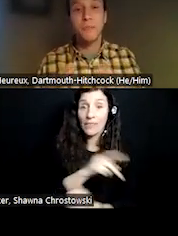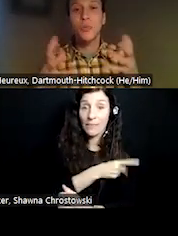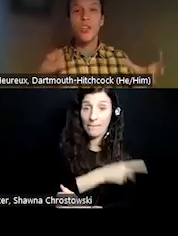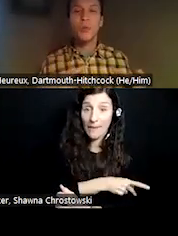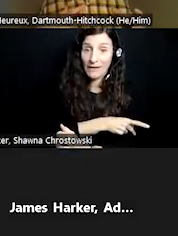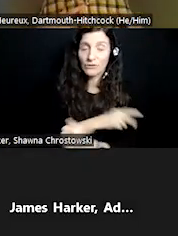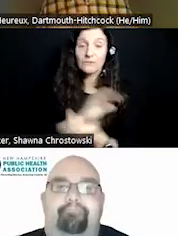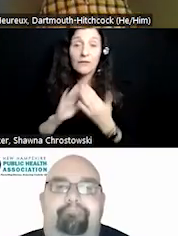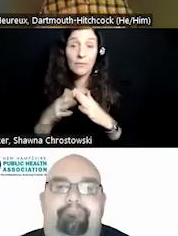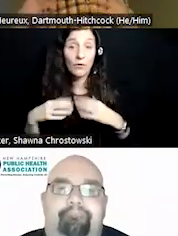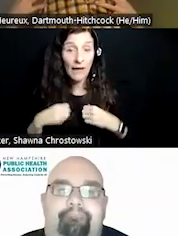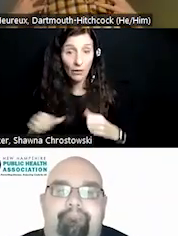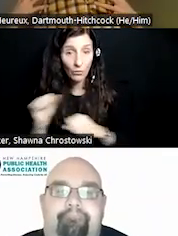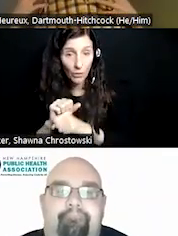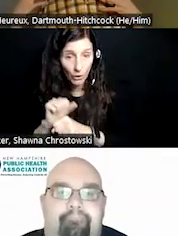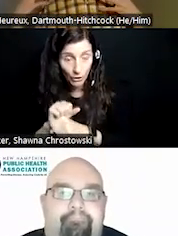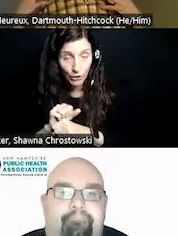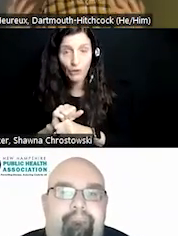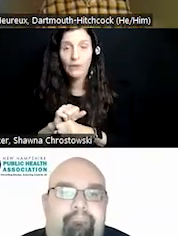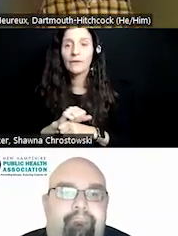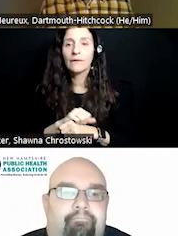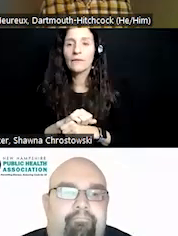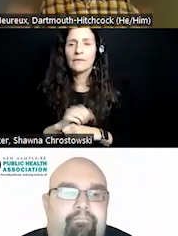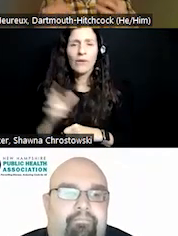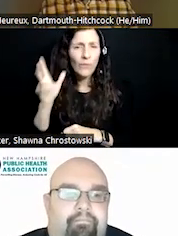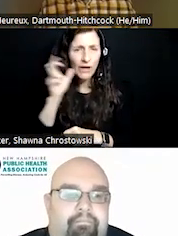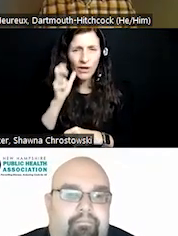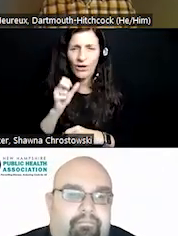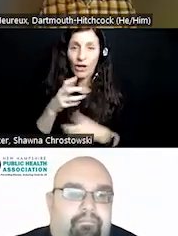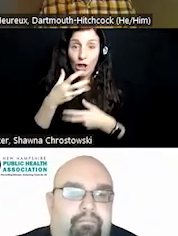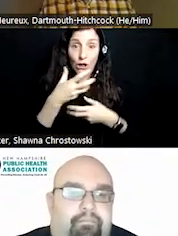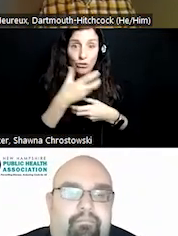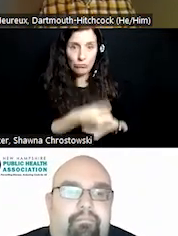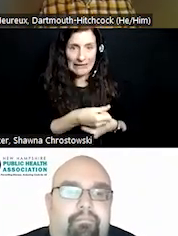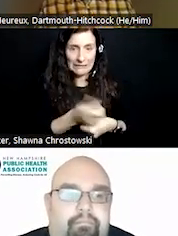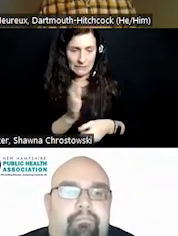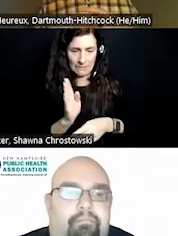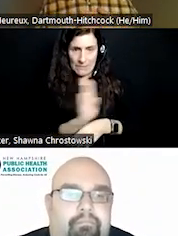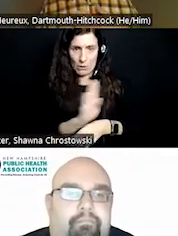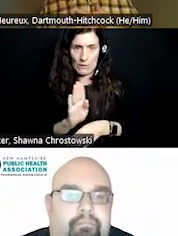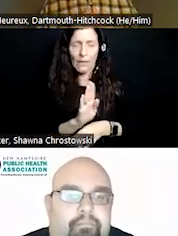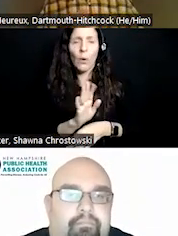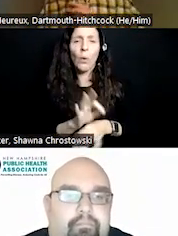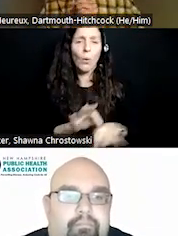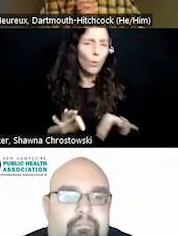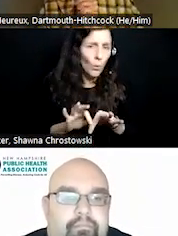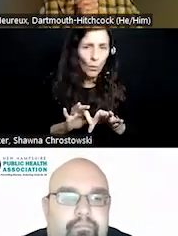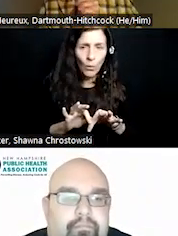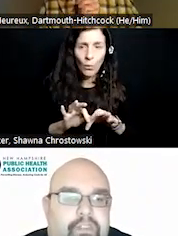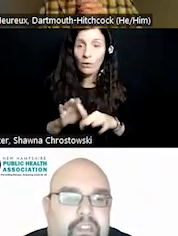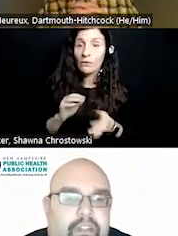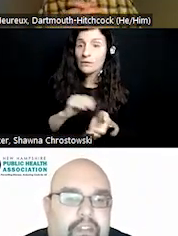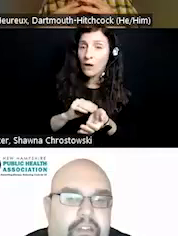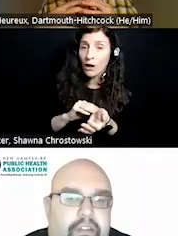patient, between the community health worker. We heard a lot about how that trust relationship is so important, and Dr. Bergman brought up a